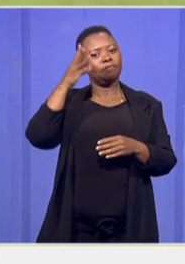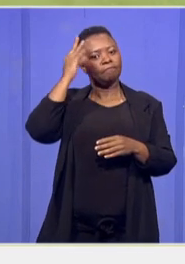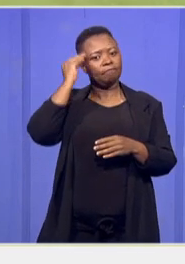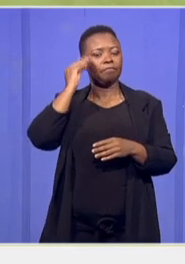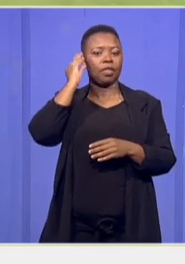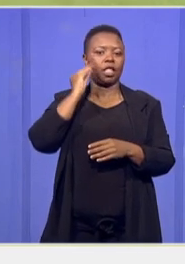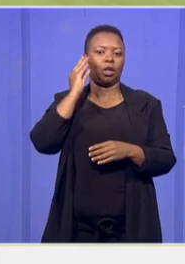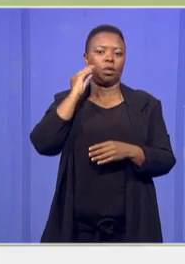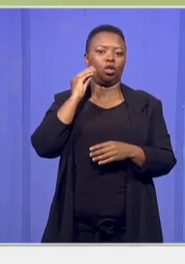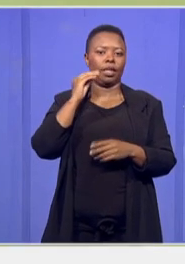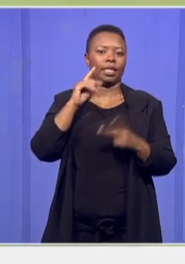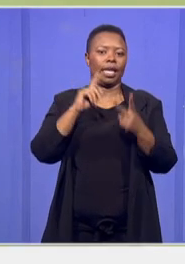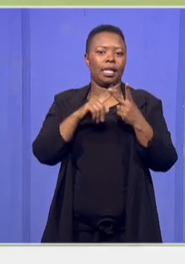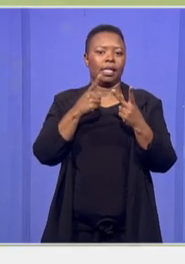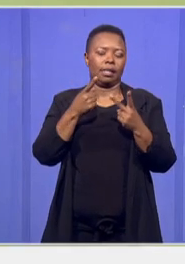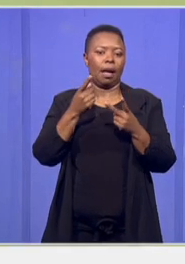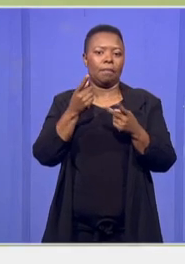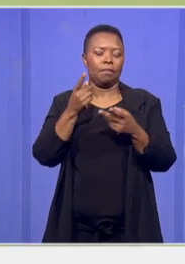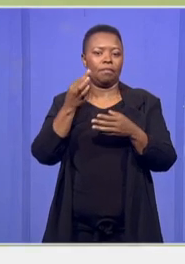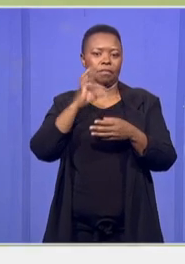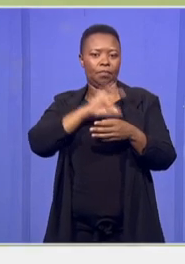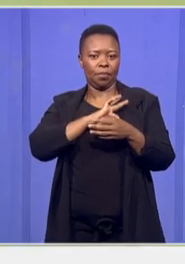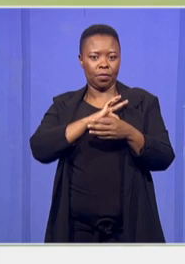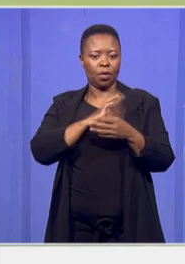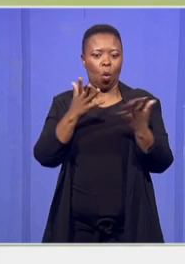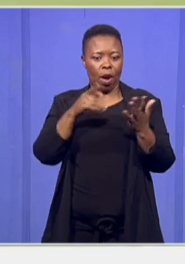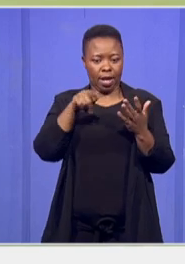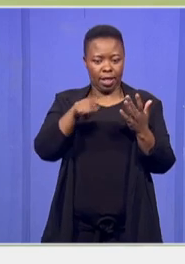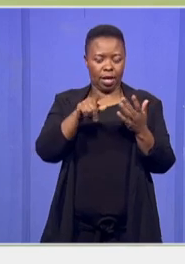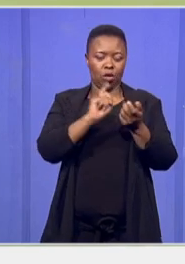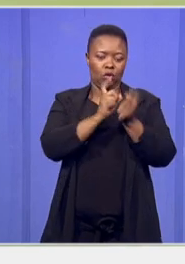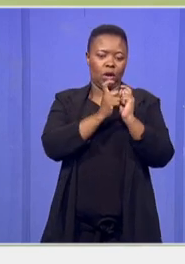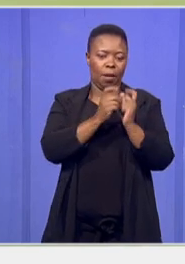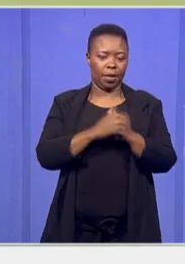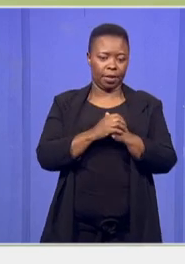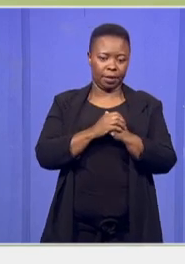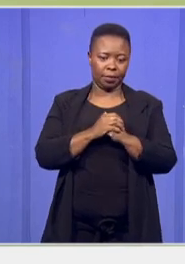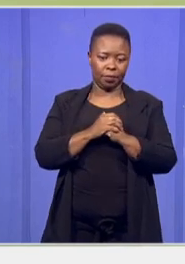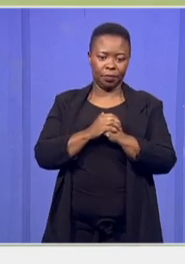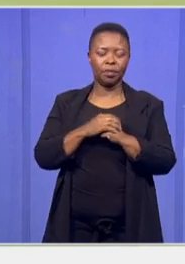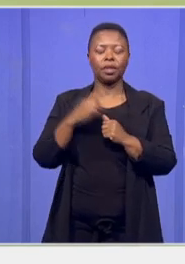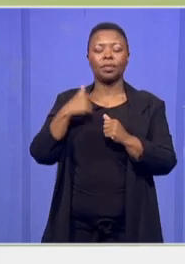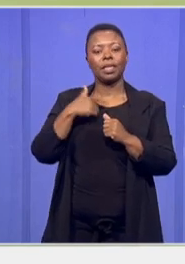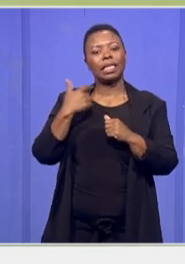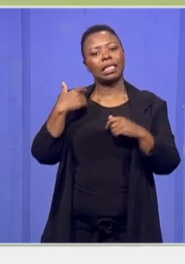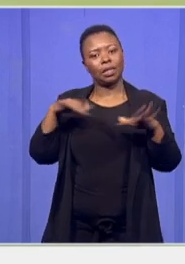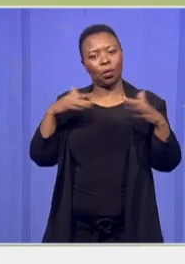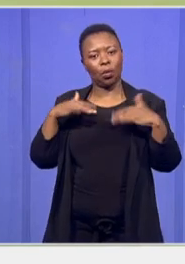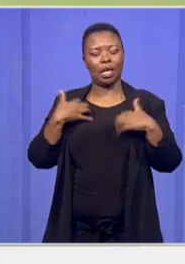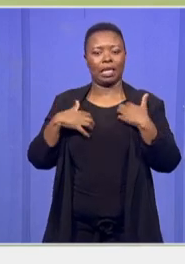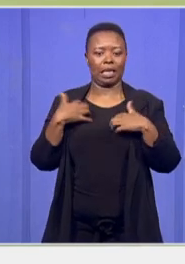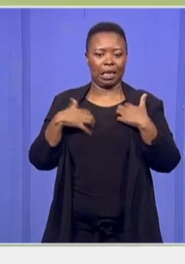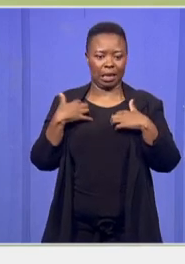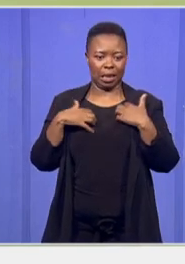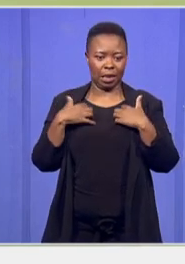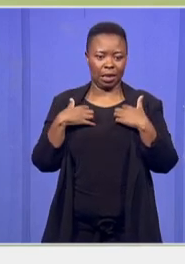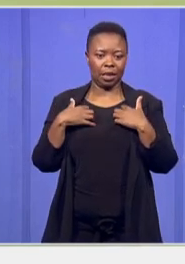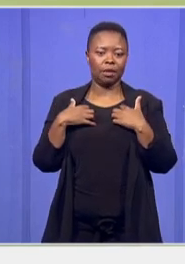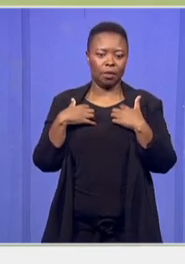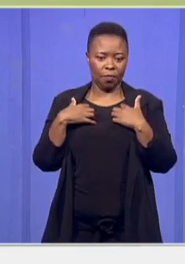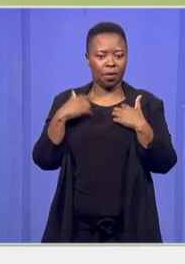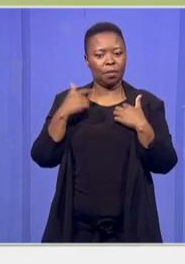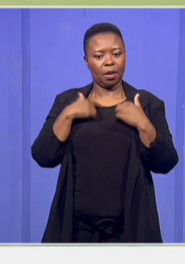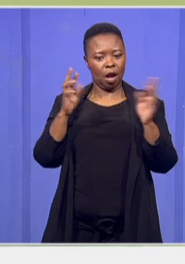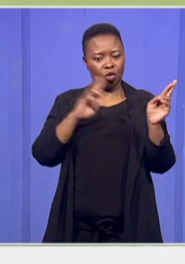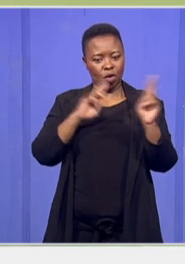those tournaments. Yes, I'm excited about it, and I'm ready to participate in the Sunshine